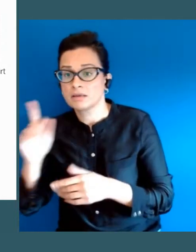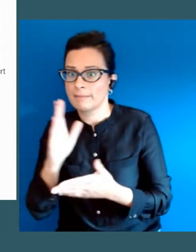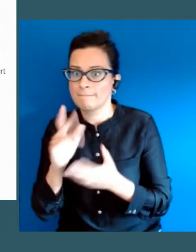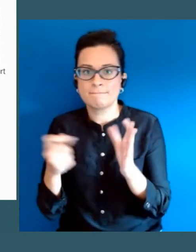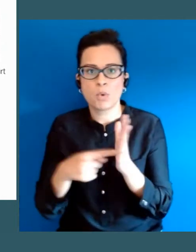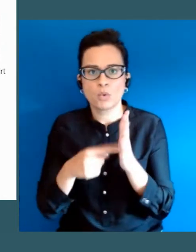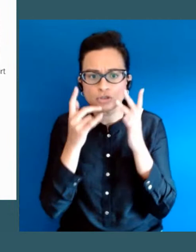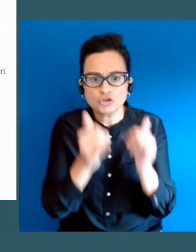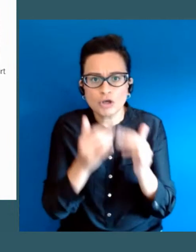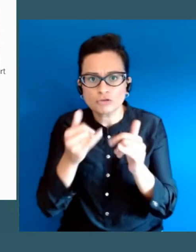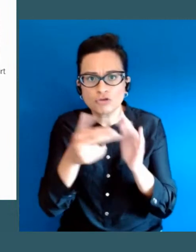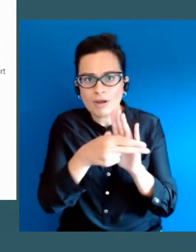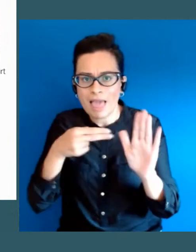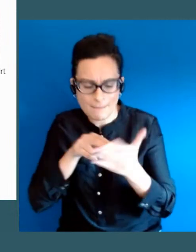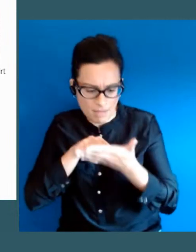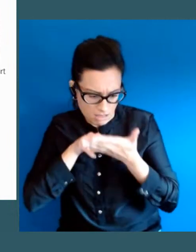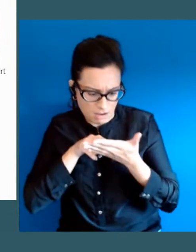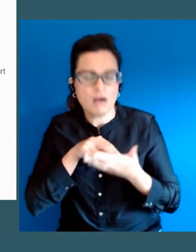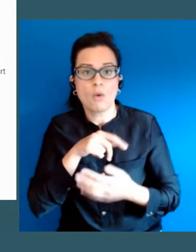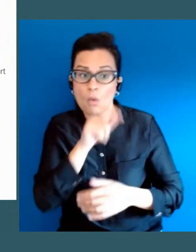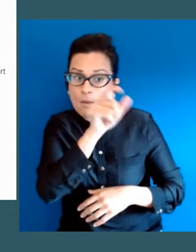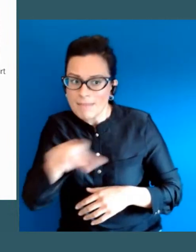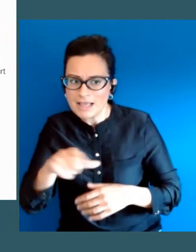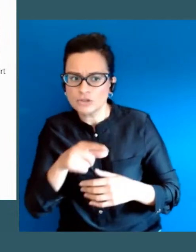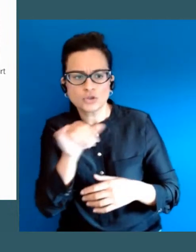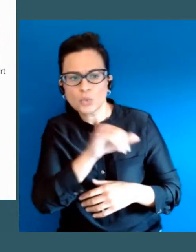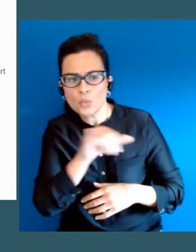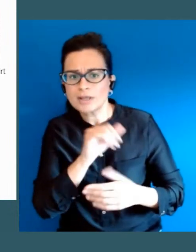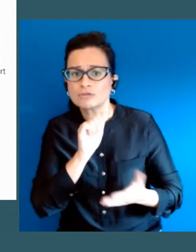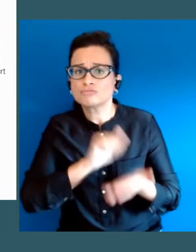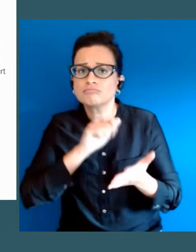the patient is on, or mum is on, the right dose.